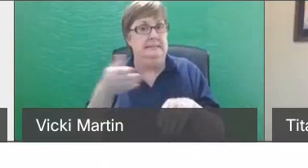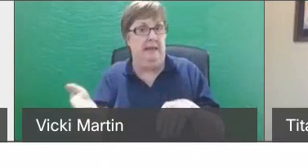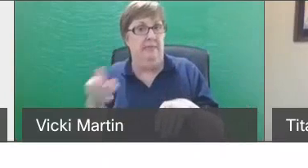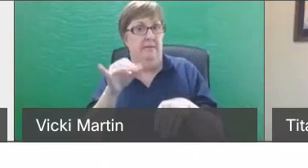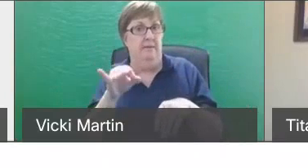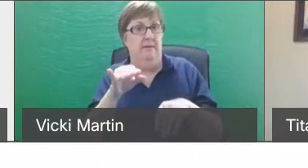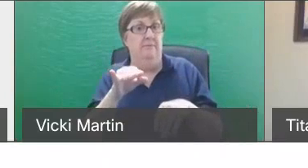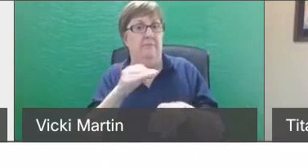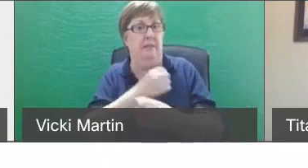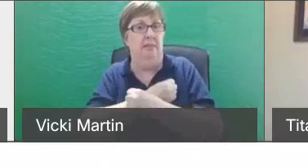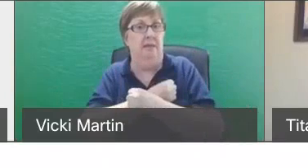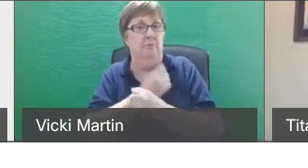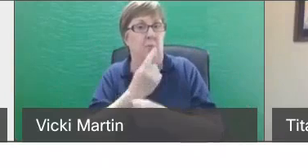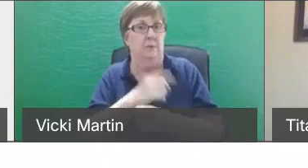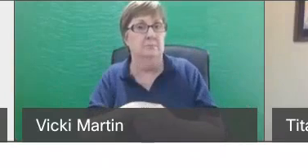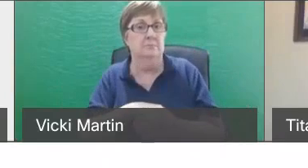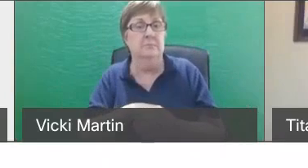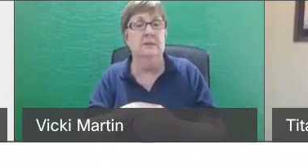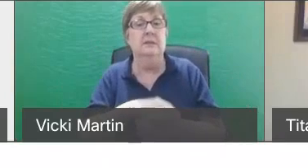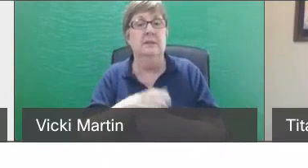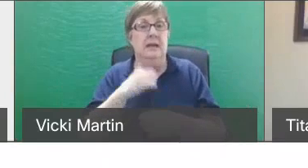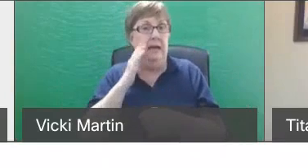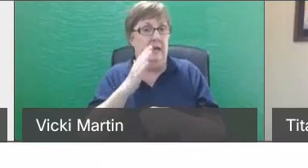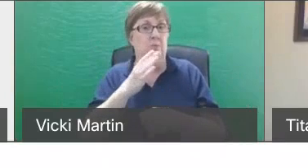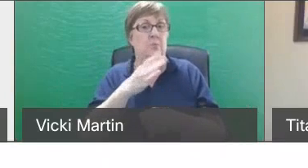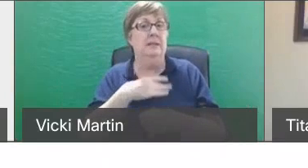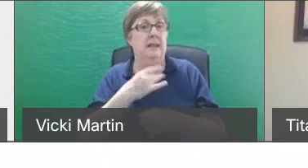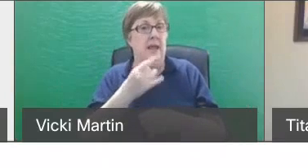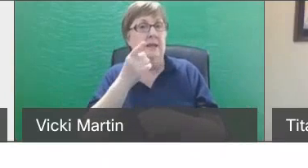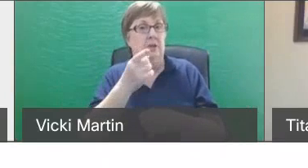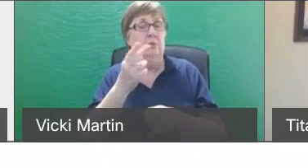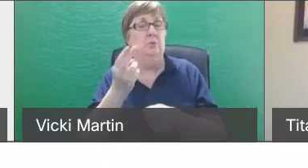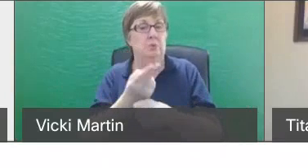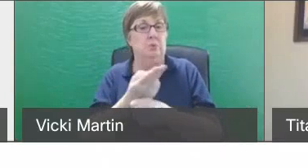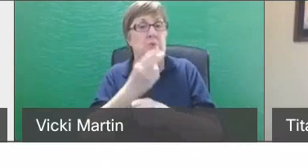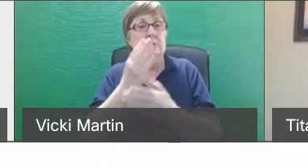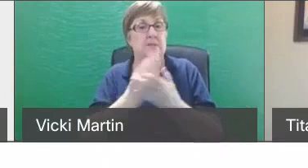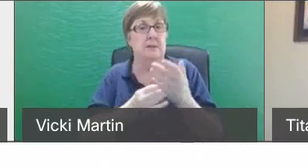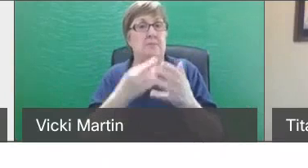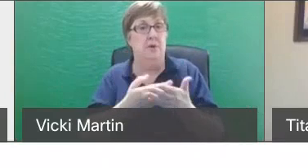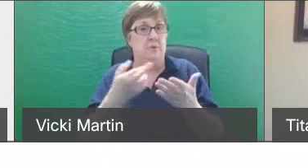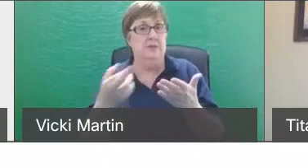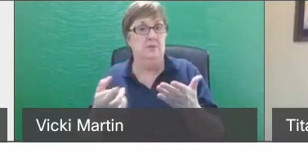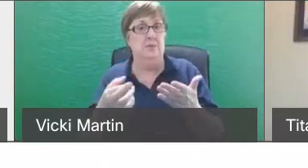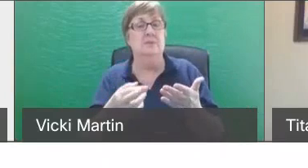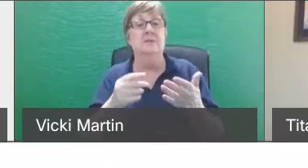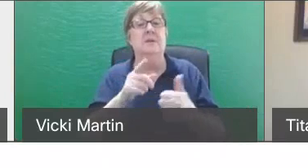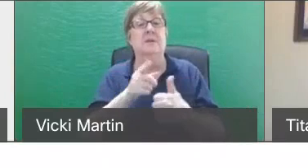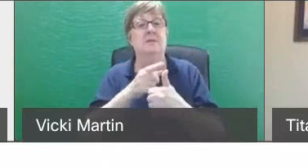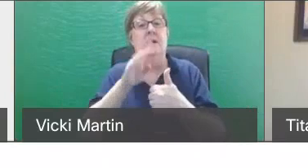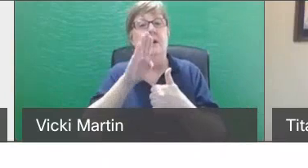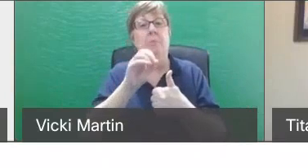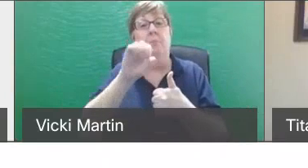like y'all to use some of these self-care resources for grief if you would like. So we have Bowles Place, we have the